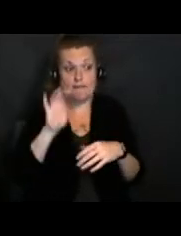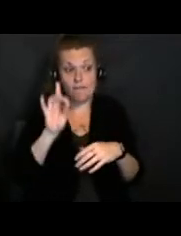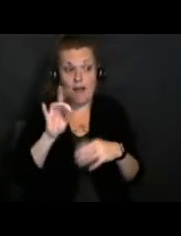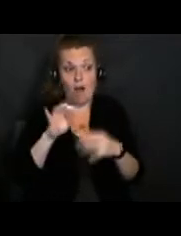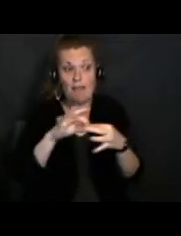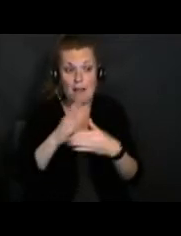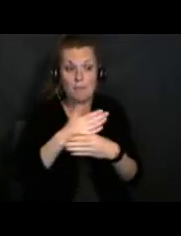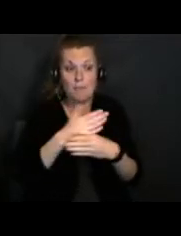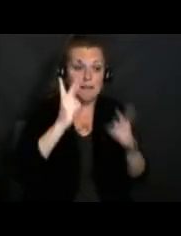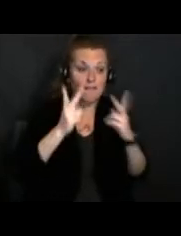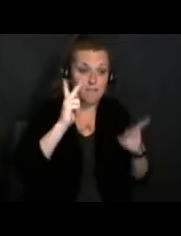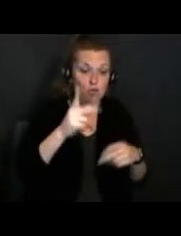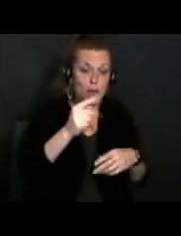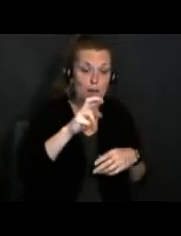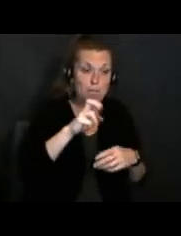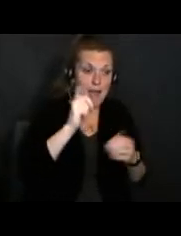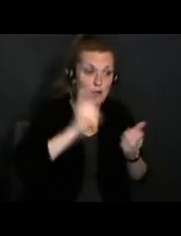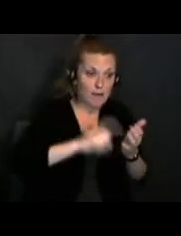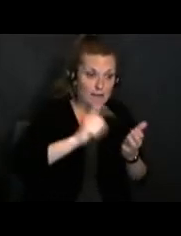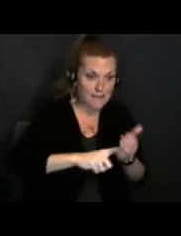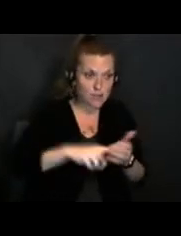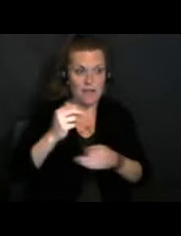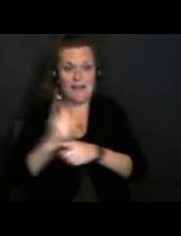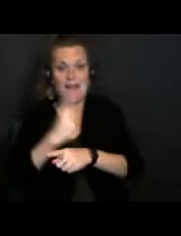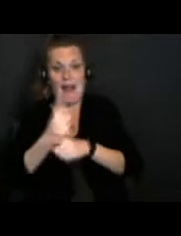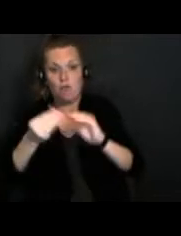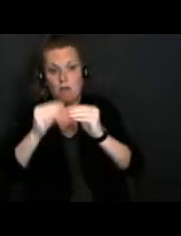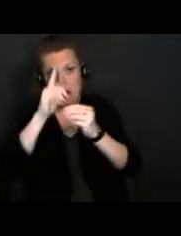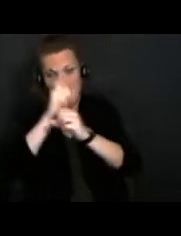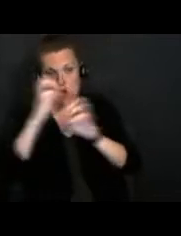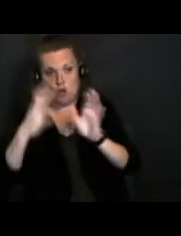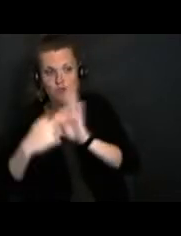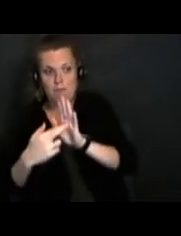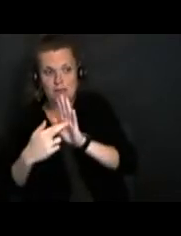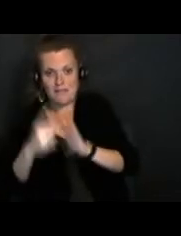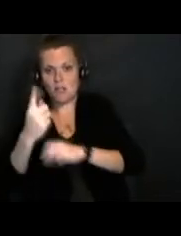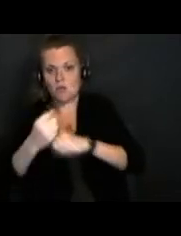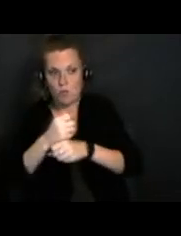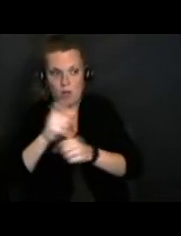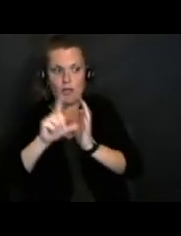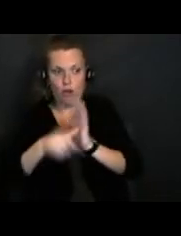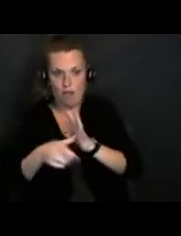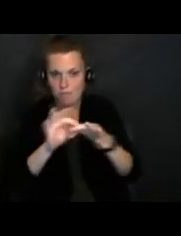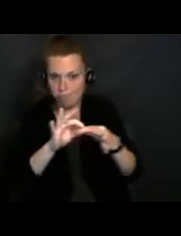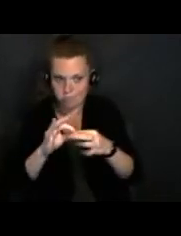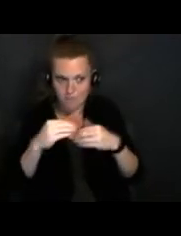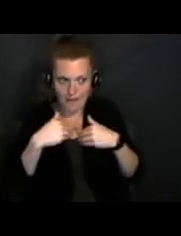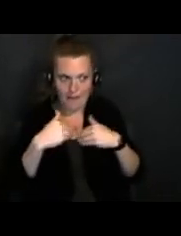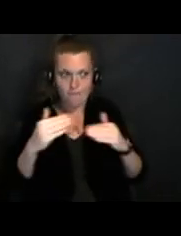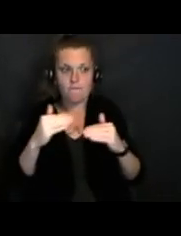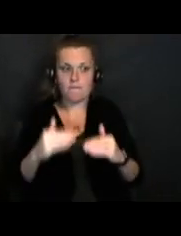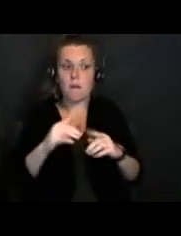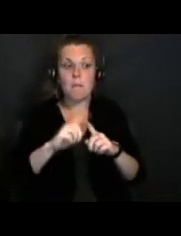recognition and accurate number representations 1 year later. We had no evidence, similar evidence in favor